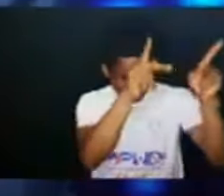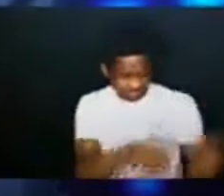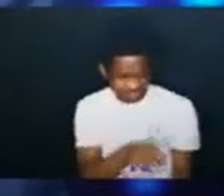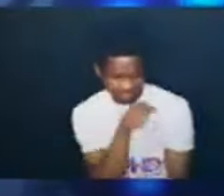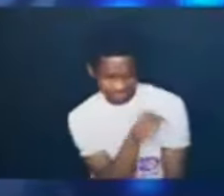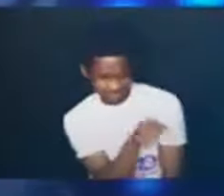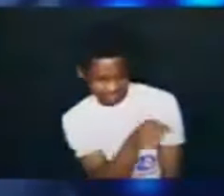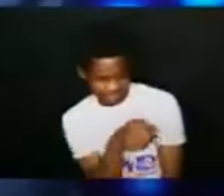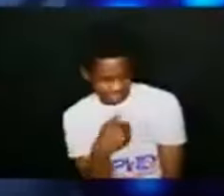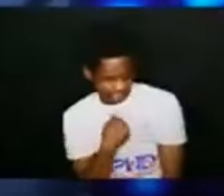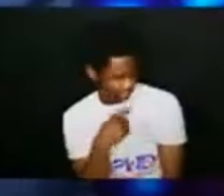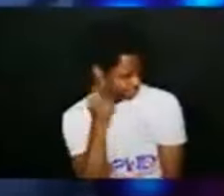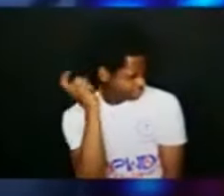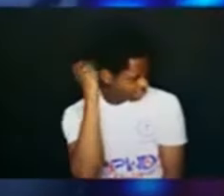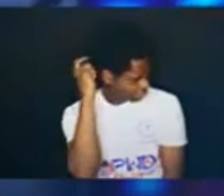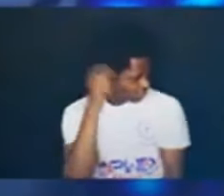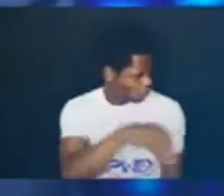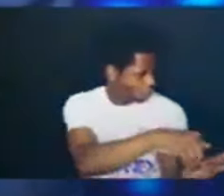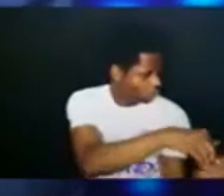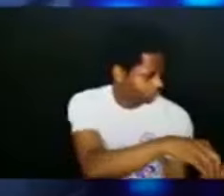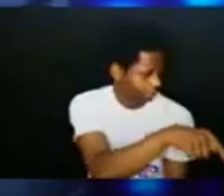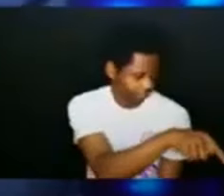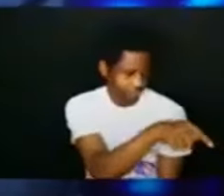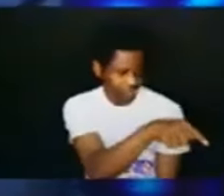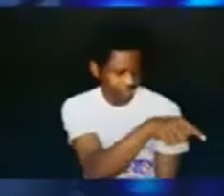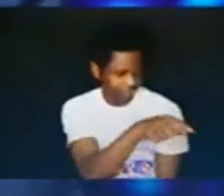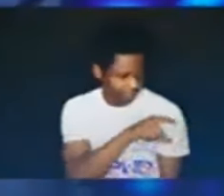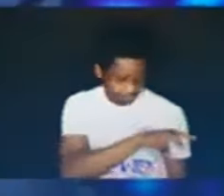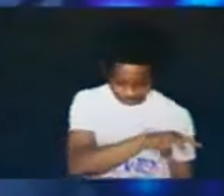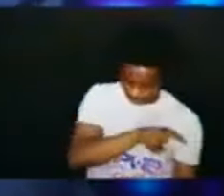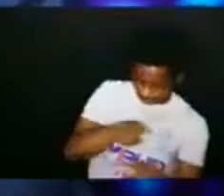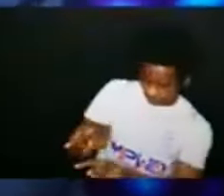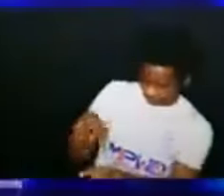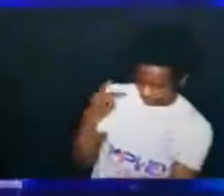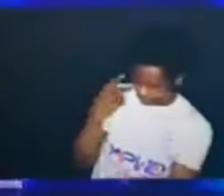weak conscience, sees you with all your knowledge,